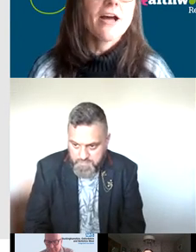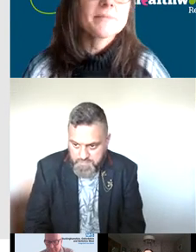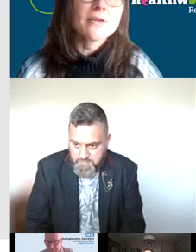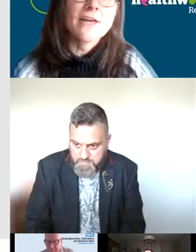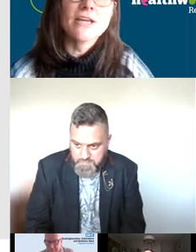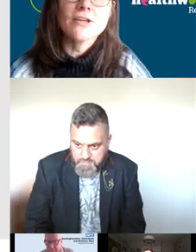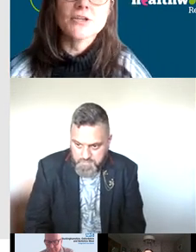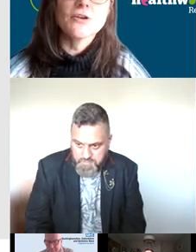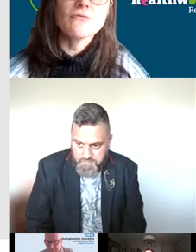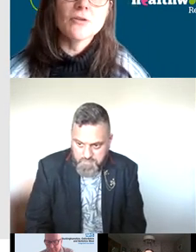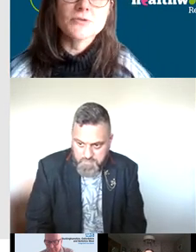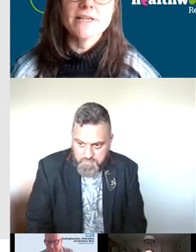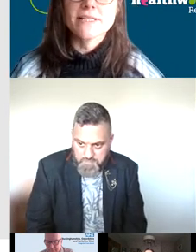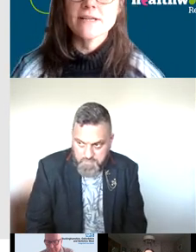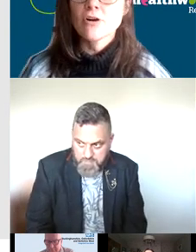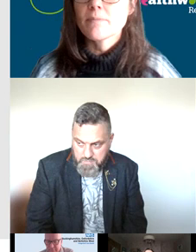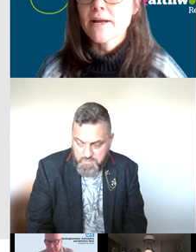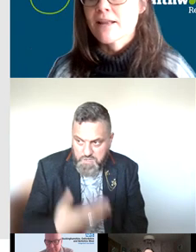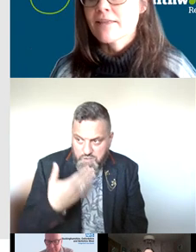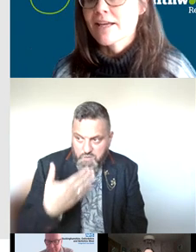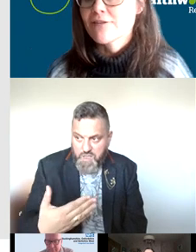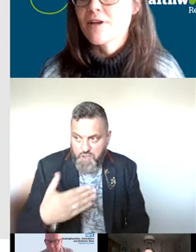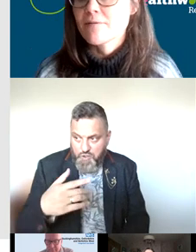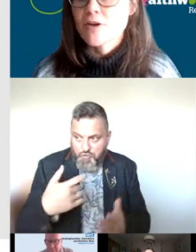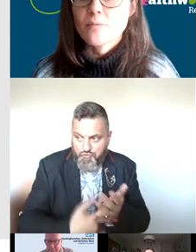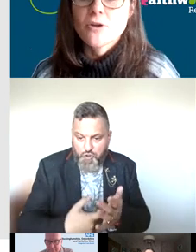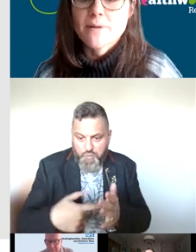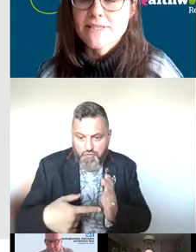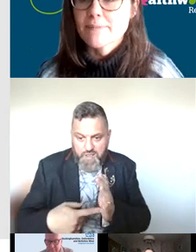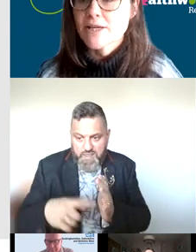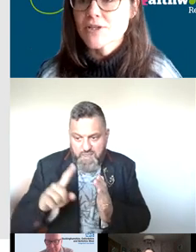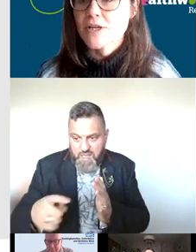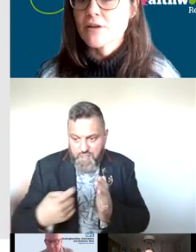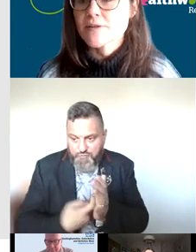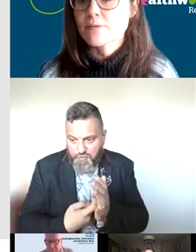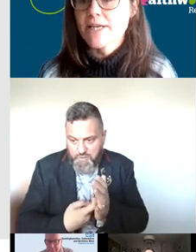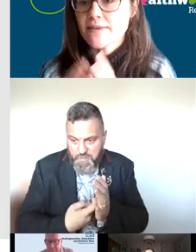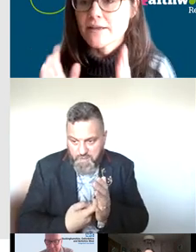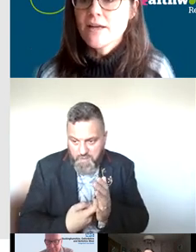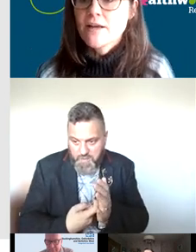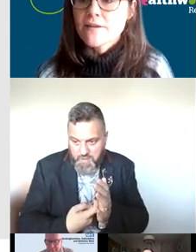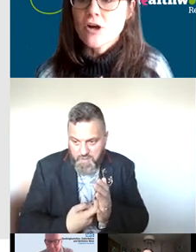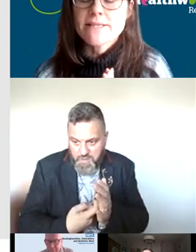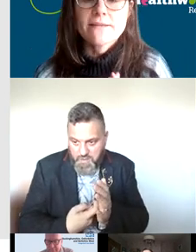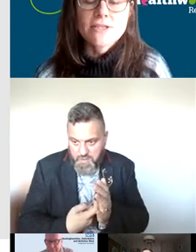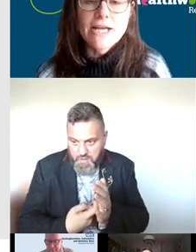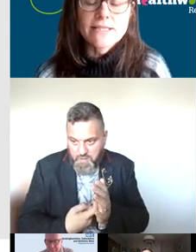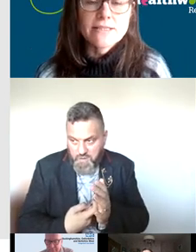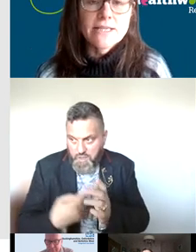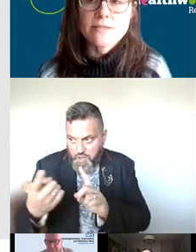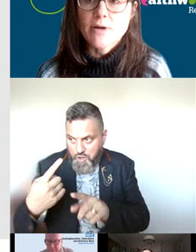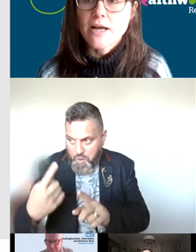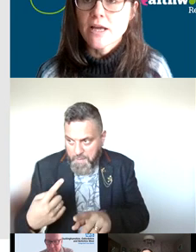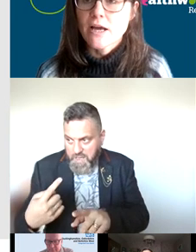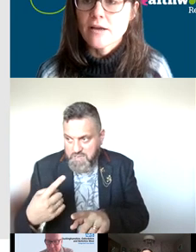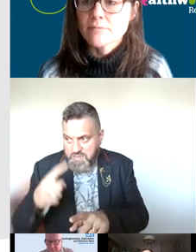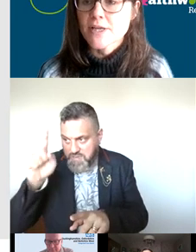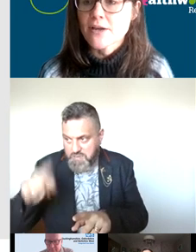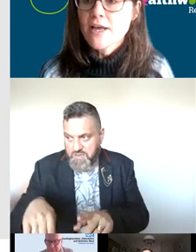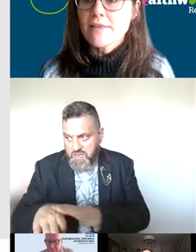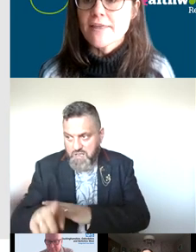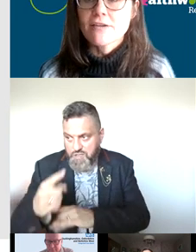Thank you. So thank you to Rob, Tracy and Rob, and thank you for your participation. Obviously, we'll take the comments in the chat and things as